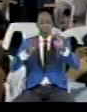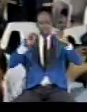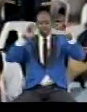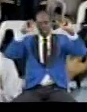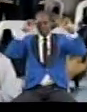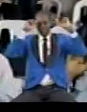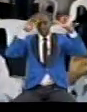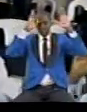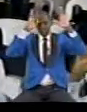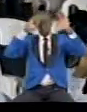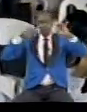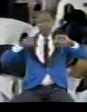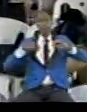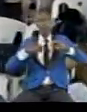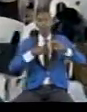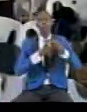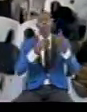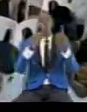we come to you.